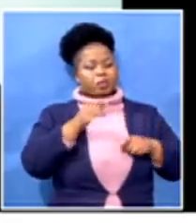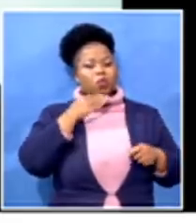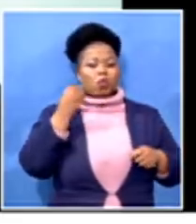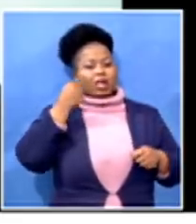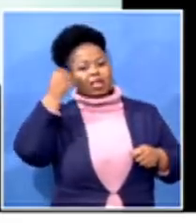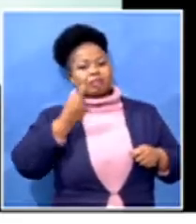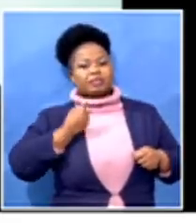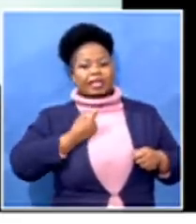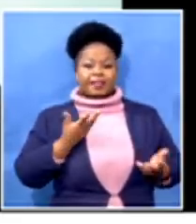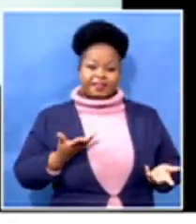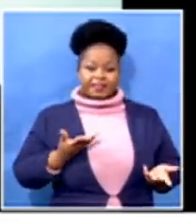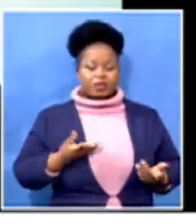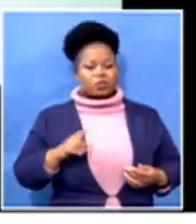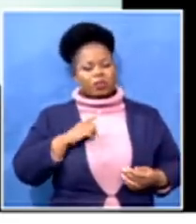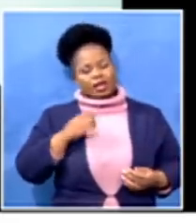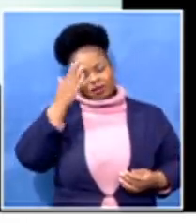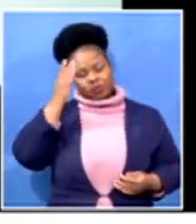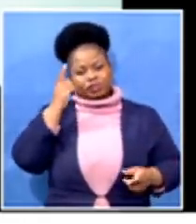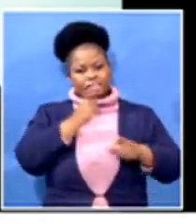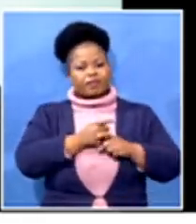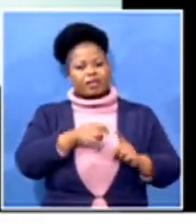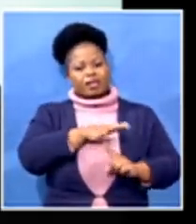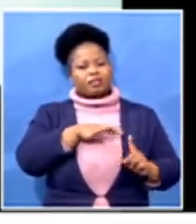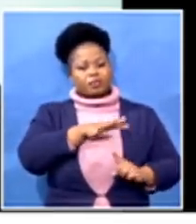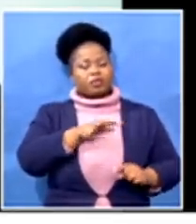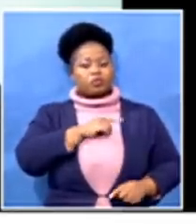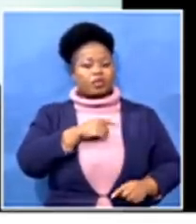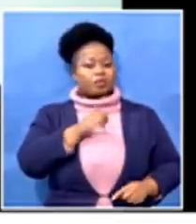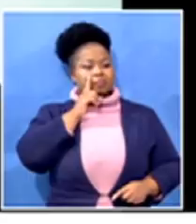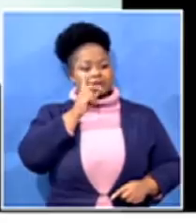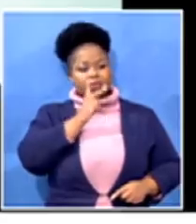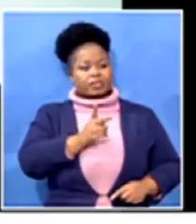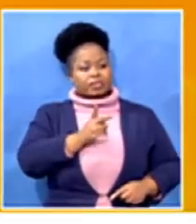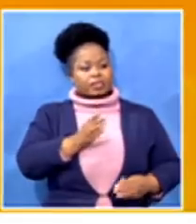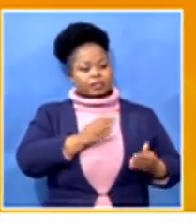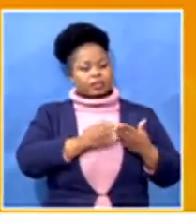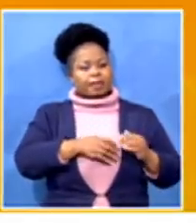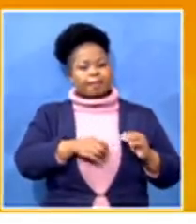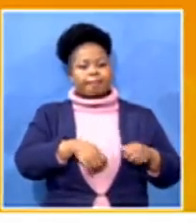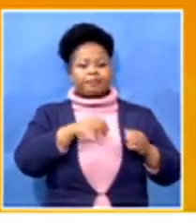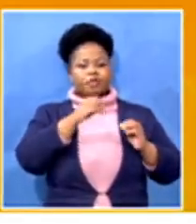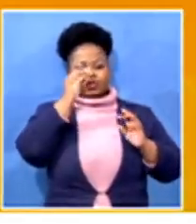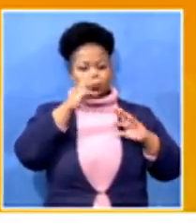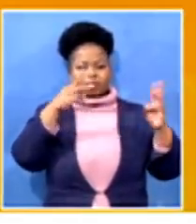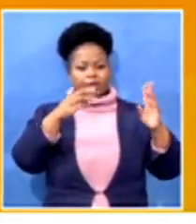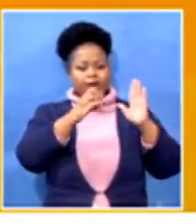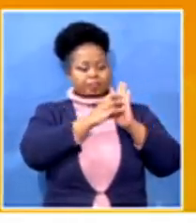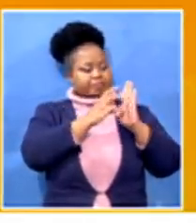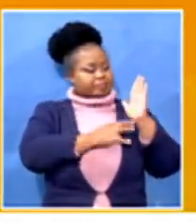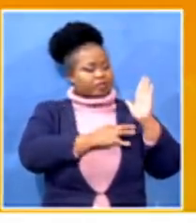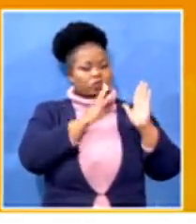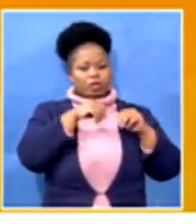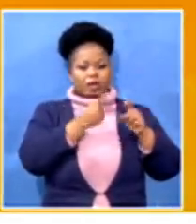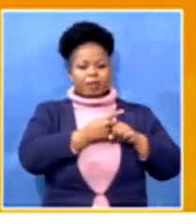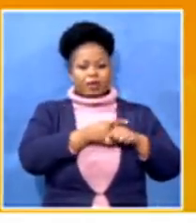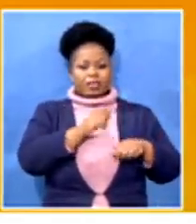very hard conversation to have, but when I was looking at some of the articles referring to suicide and the